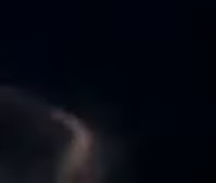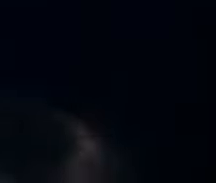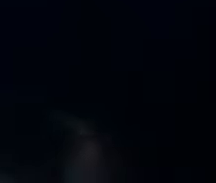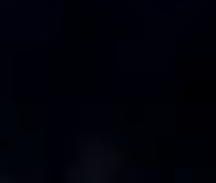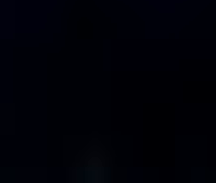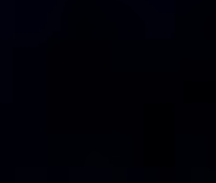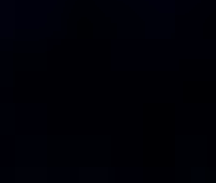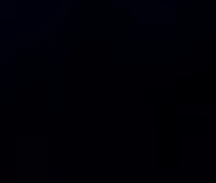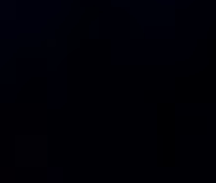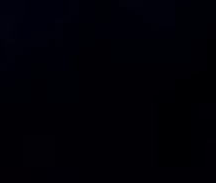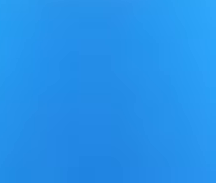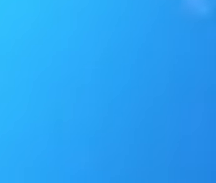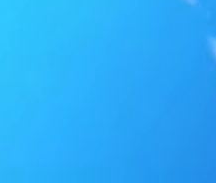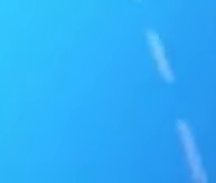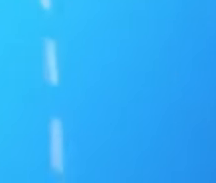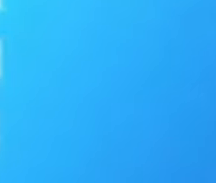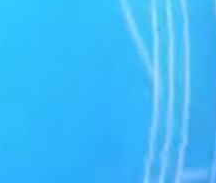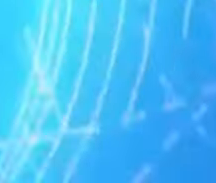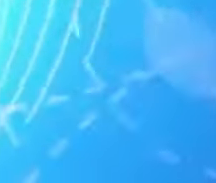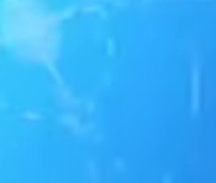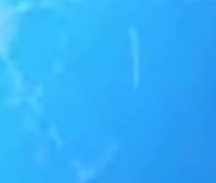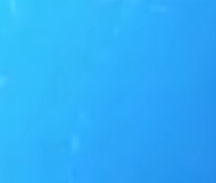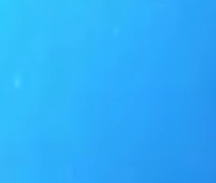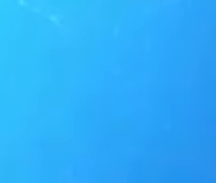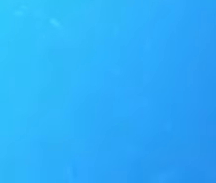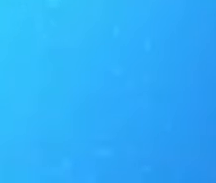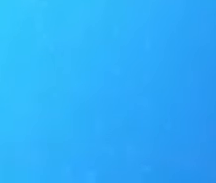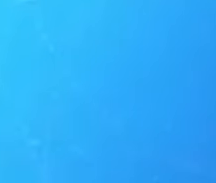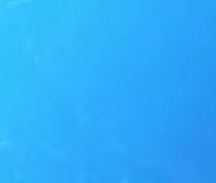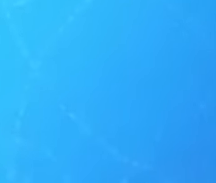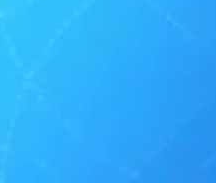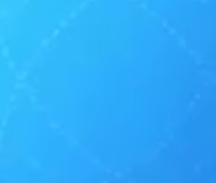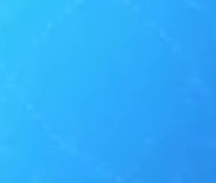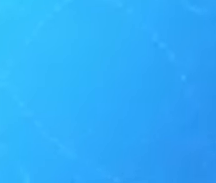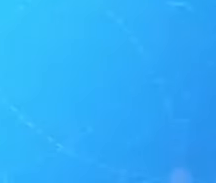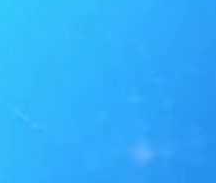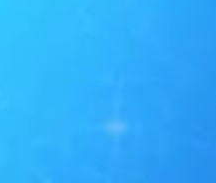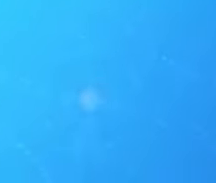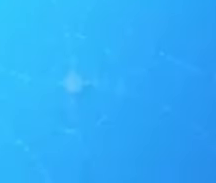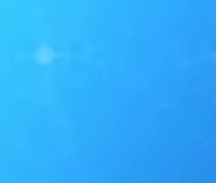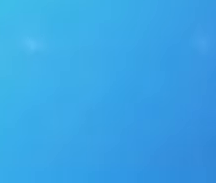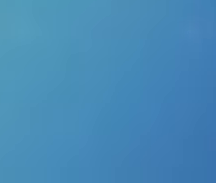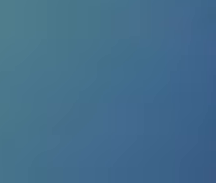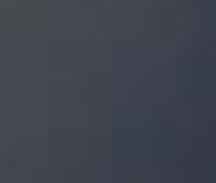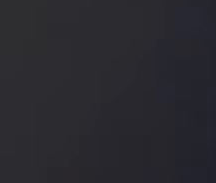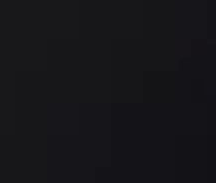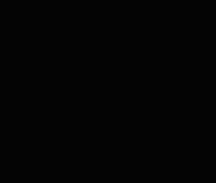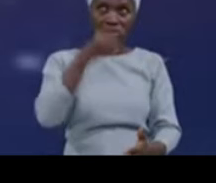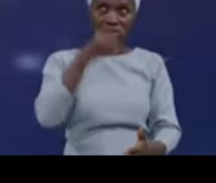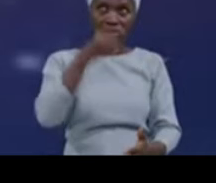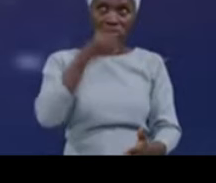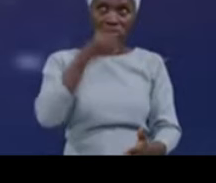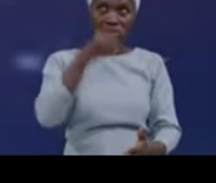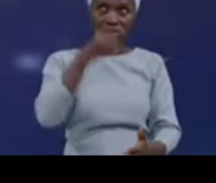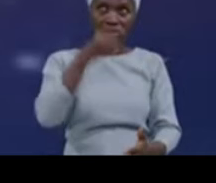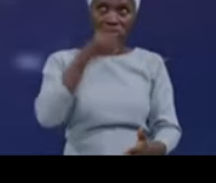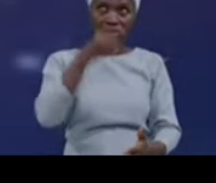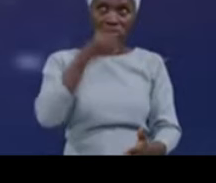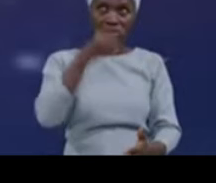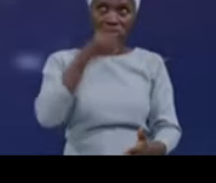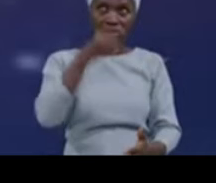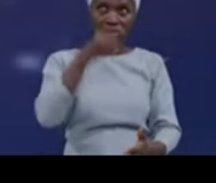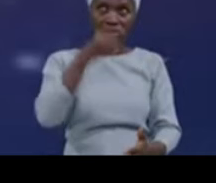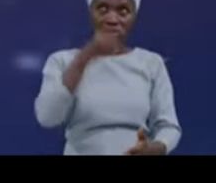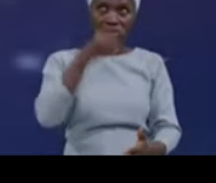you for your mercy. Thank you for your love. Thank you for calling everyone and